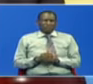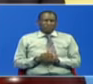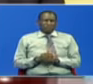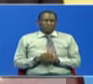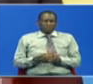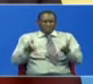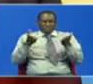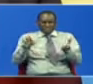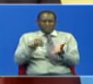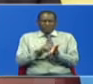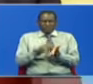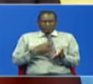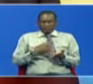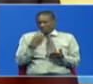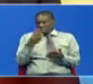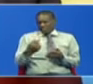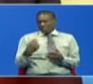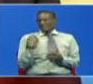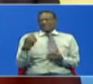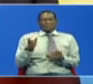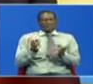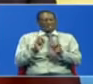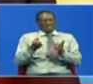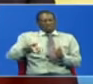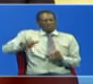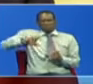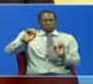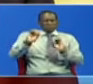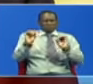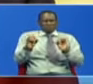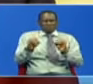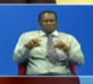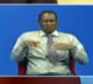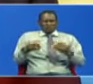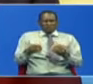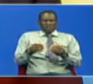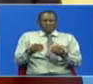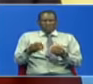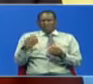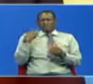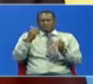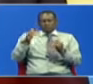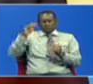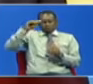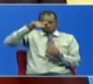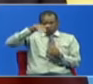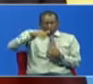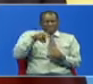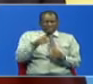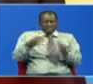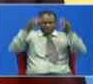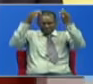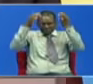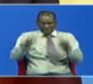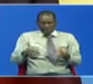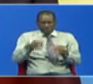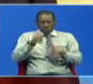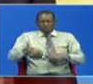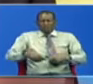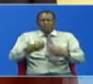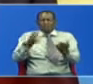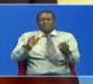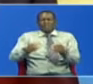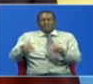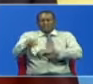now that we are seeing the numbers are not rising and might even be coming down, I think that is a decision that will be made by the National